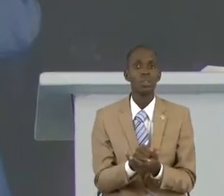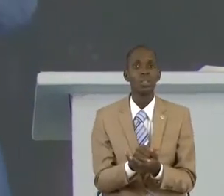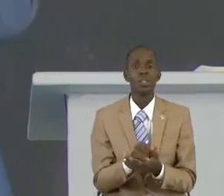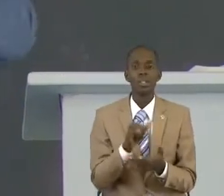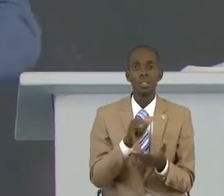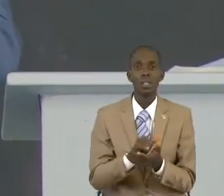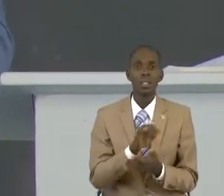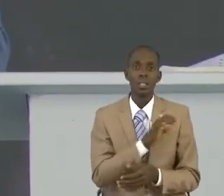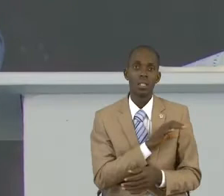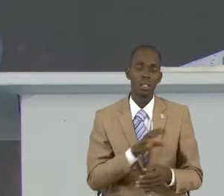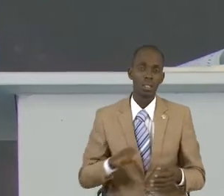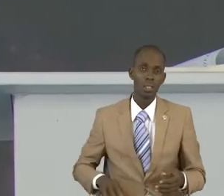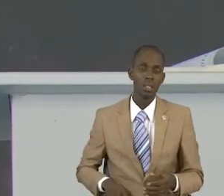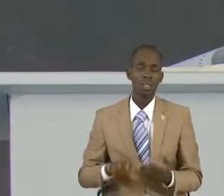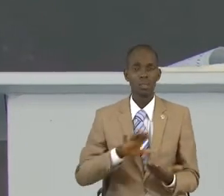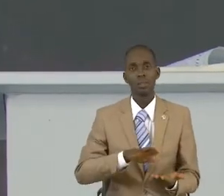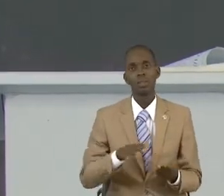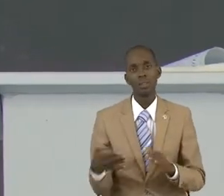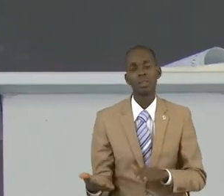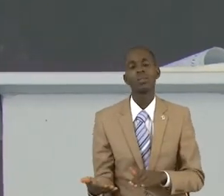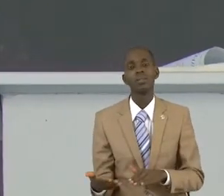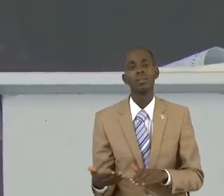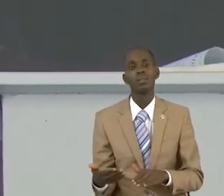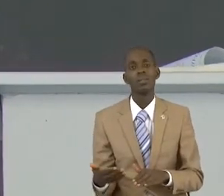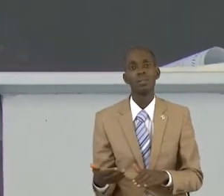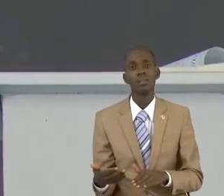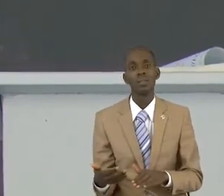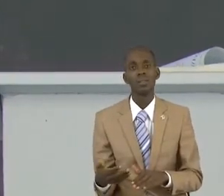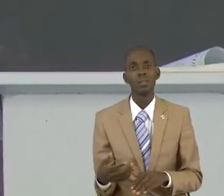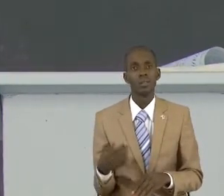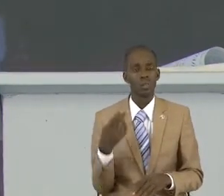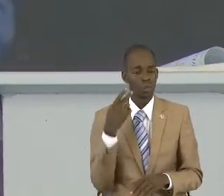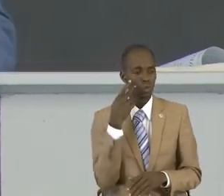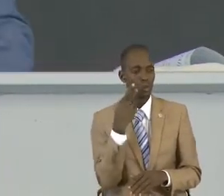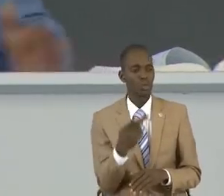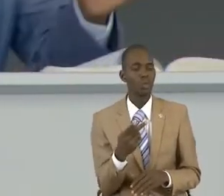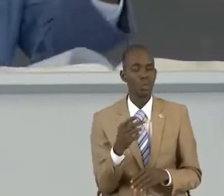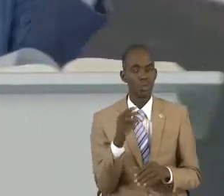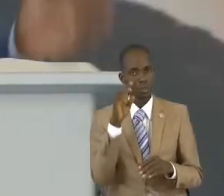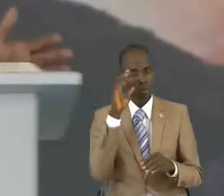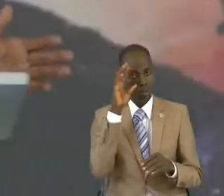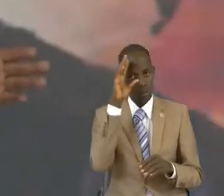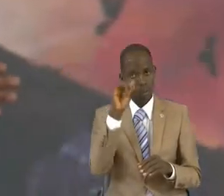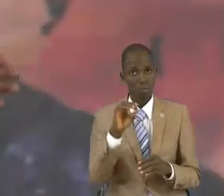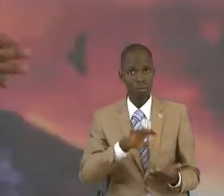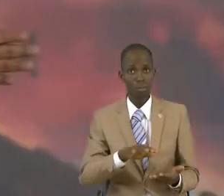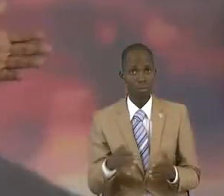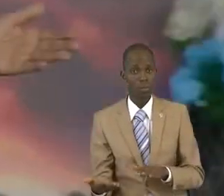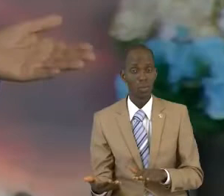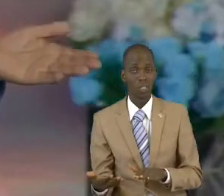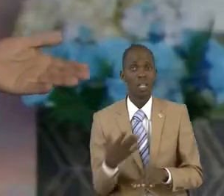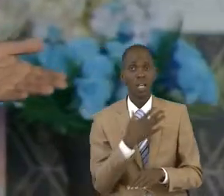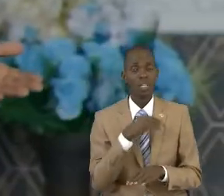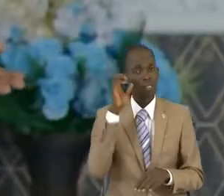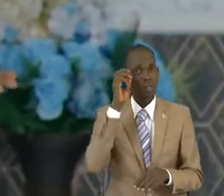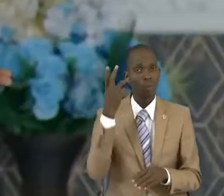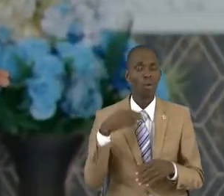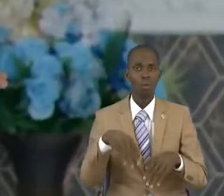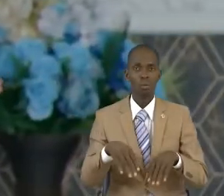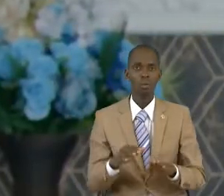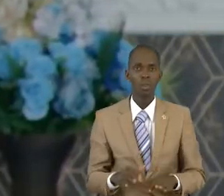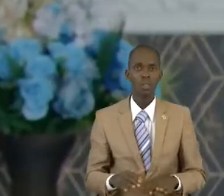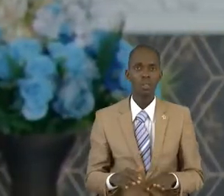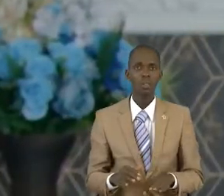Christ died. They saw him dead. And he was buried. They knew where he was